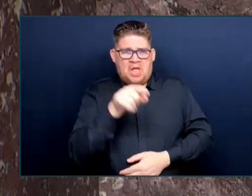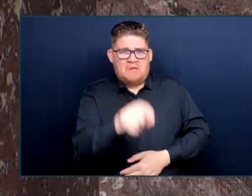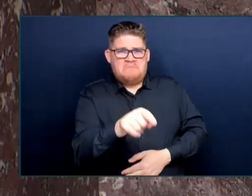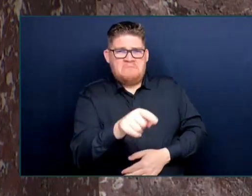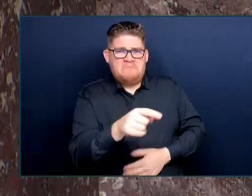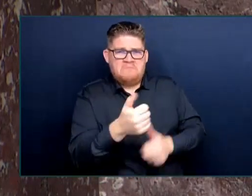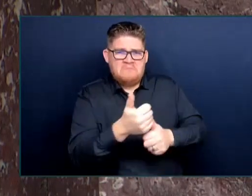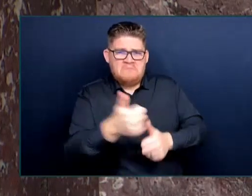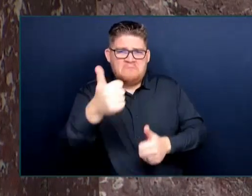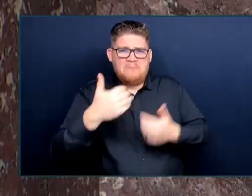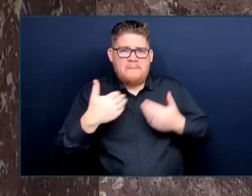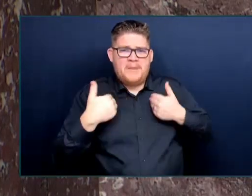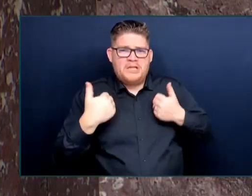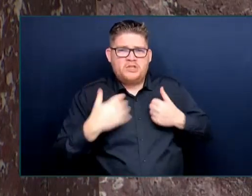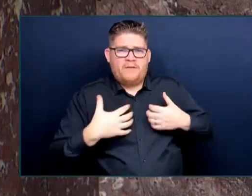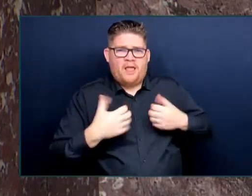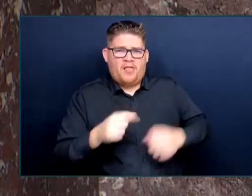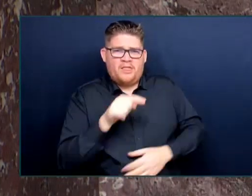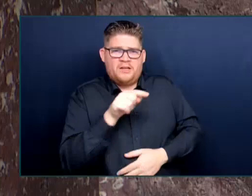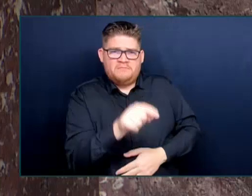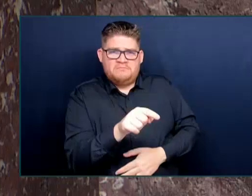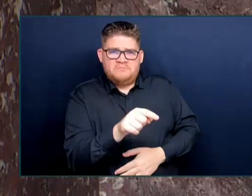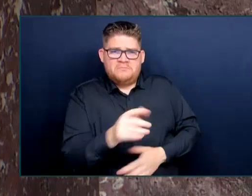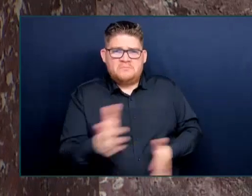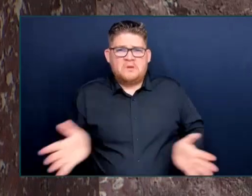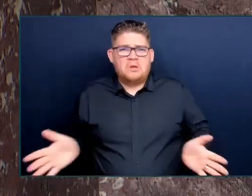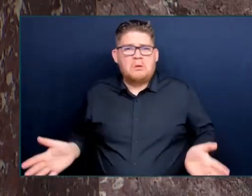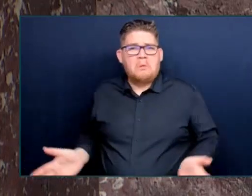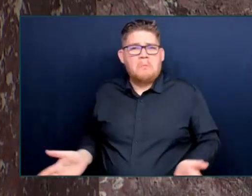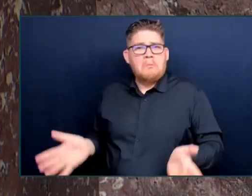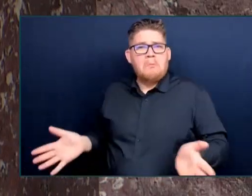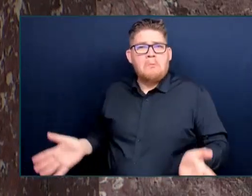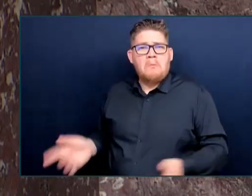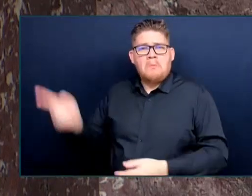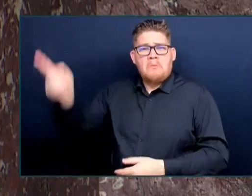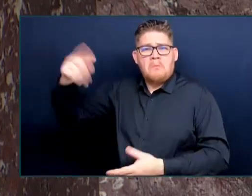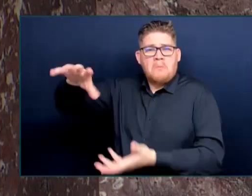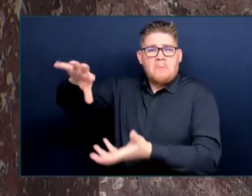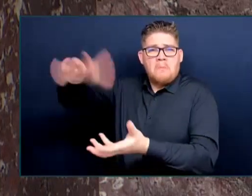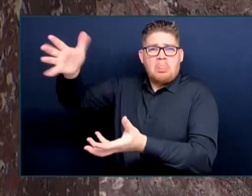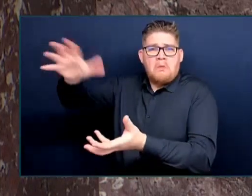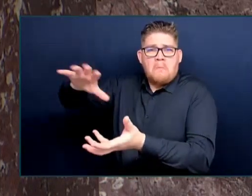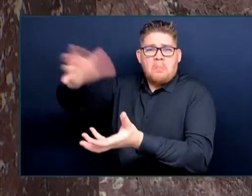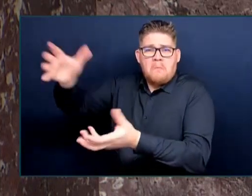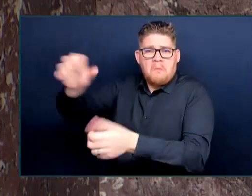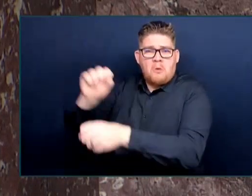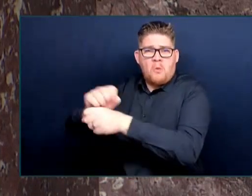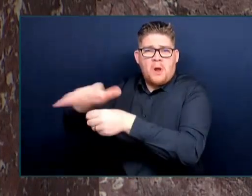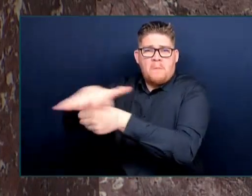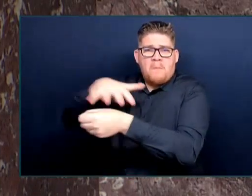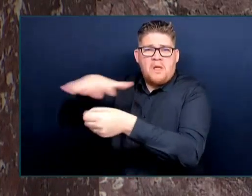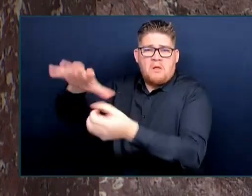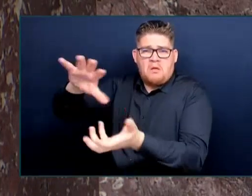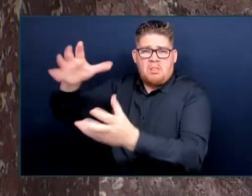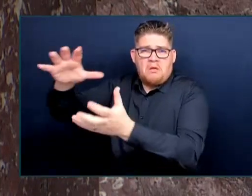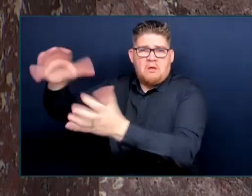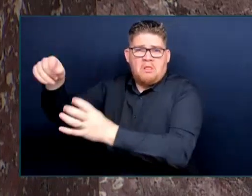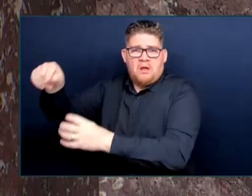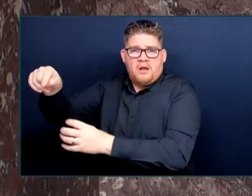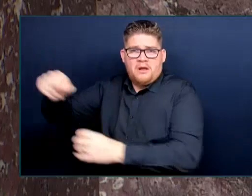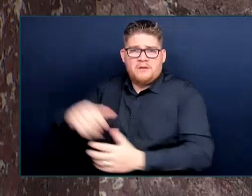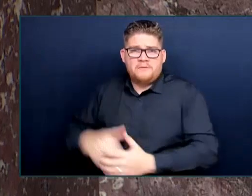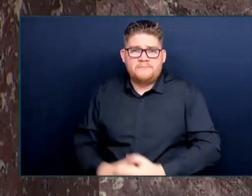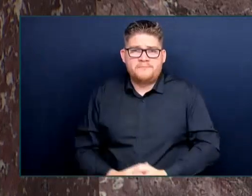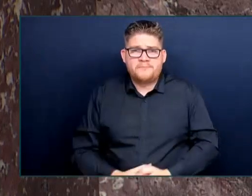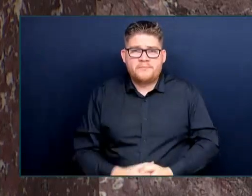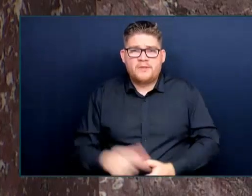continue to foster a toxic healthcare workplace by muzzling and suspending frontline doctors, nurses, and healthcare